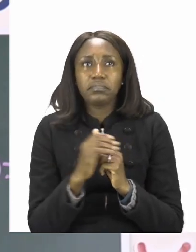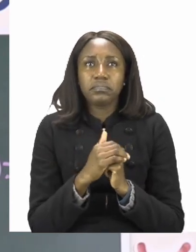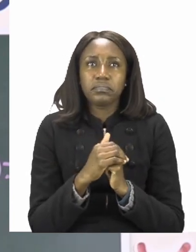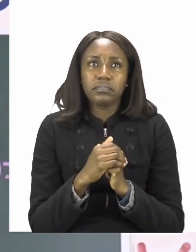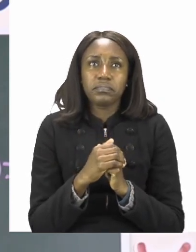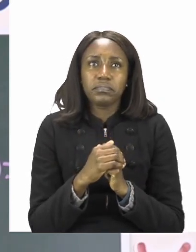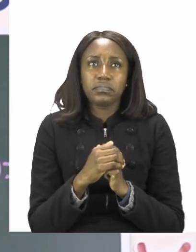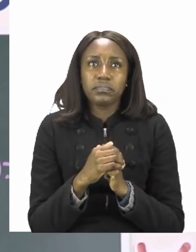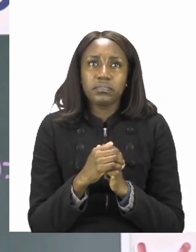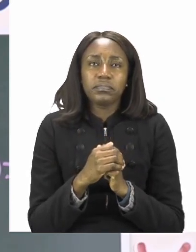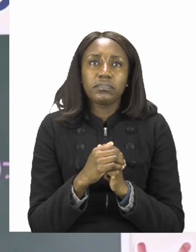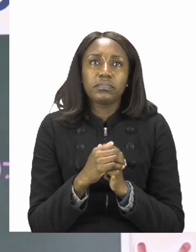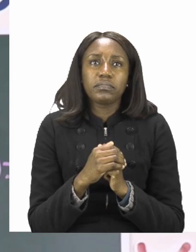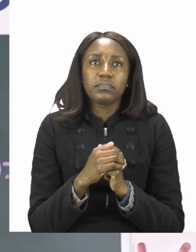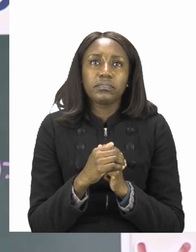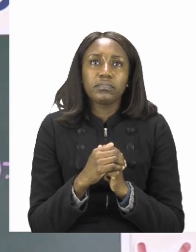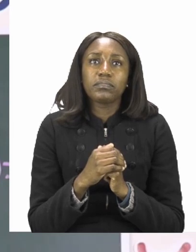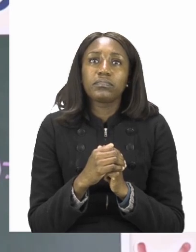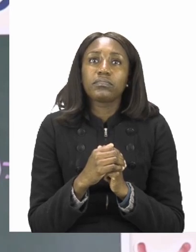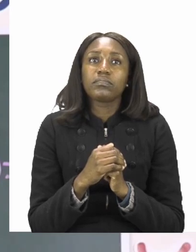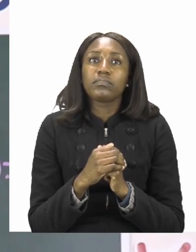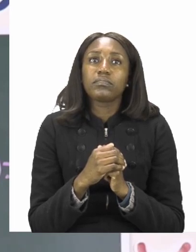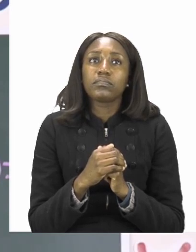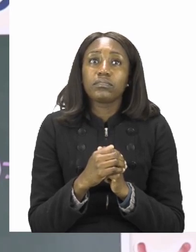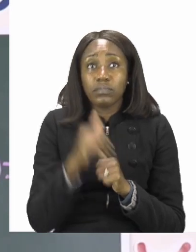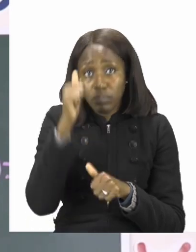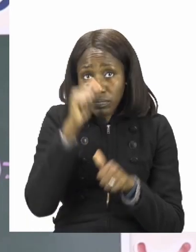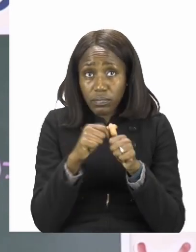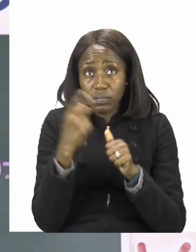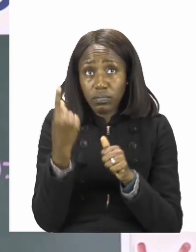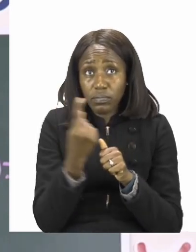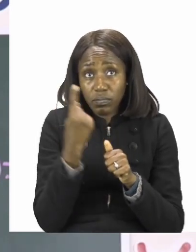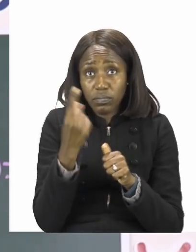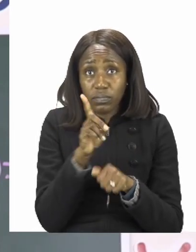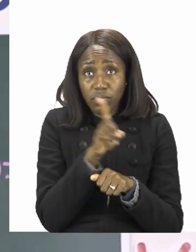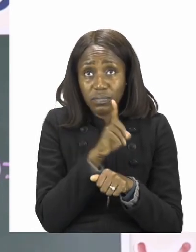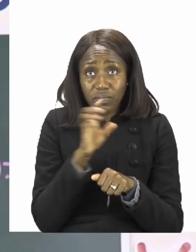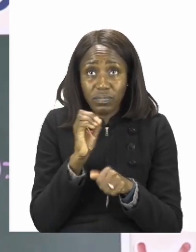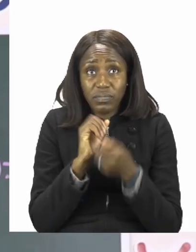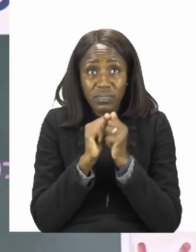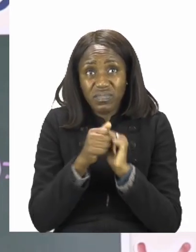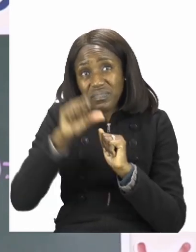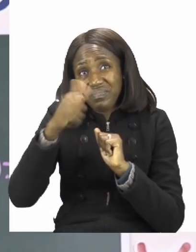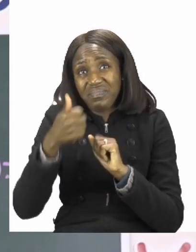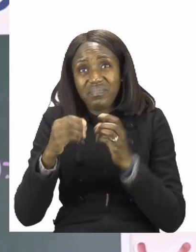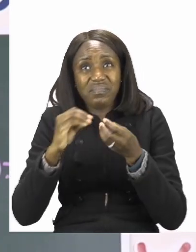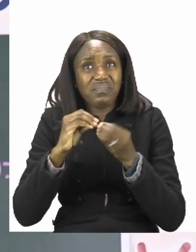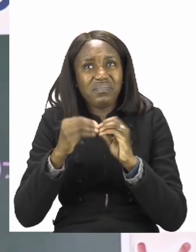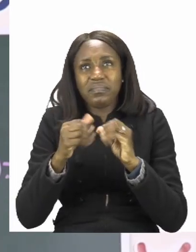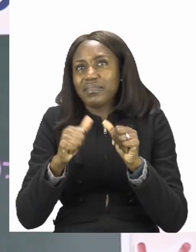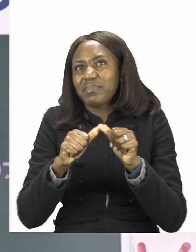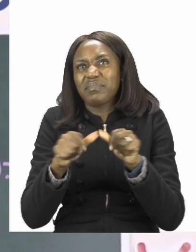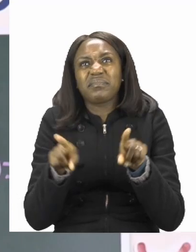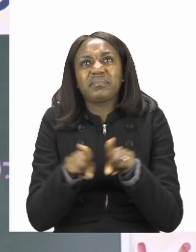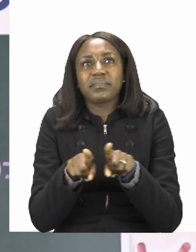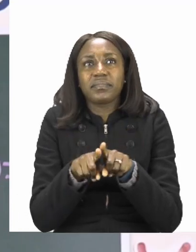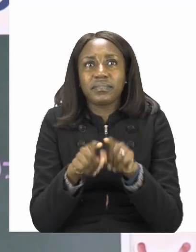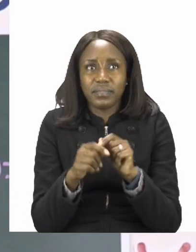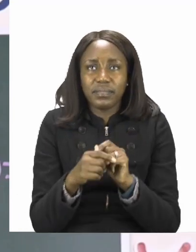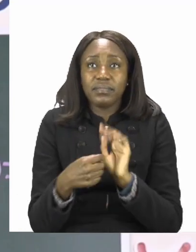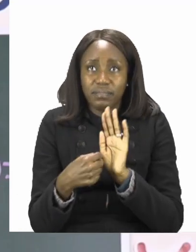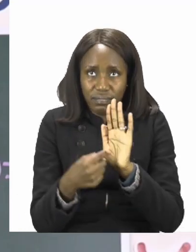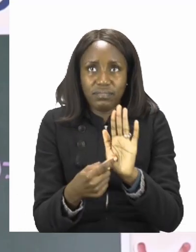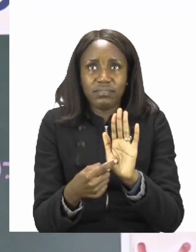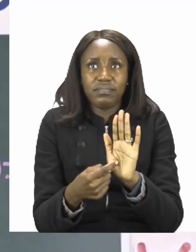Now remember, only the tens will change. So let's start by actually adding